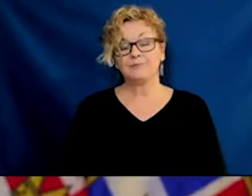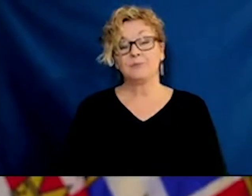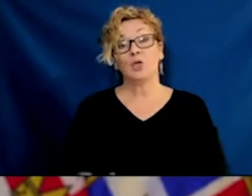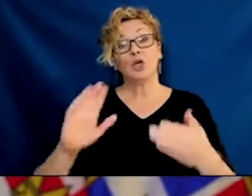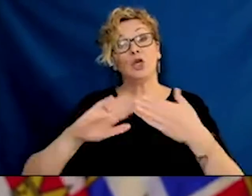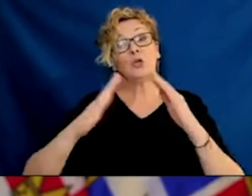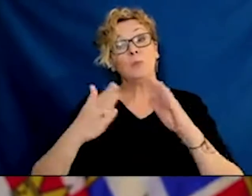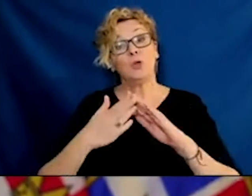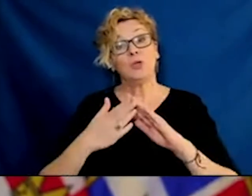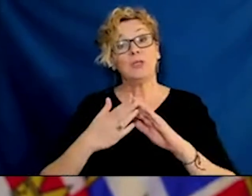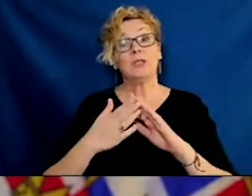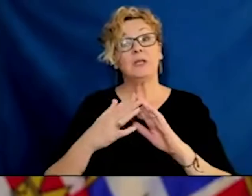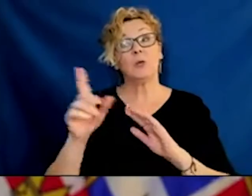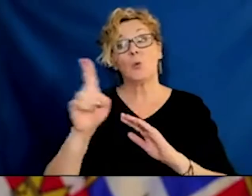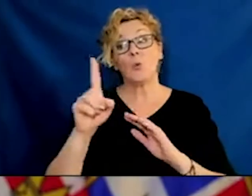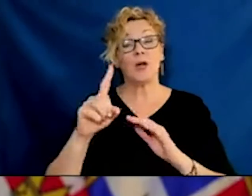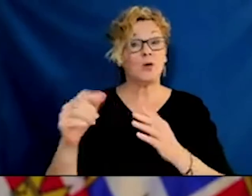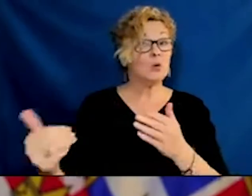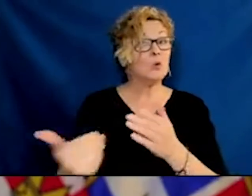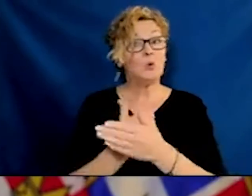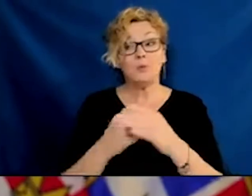the Fraser Health Region.